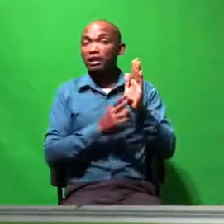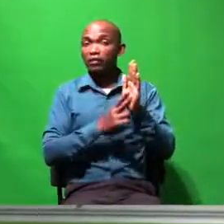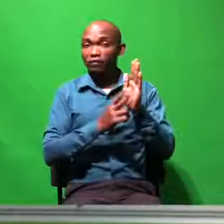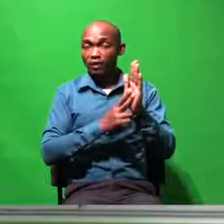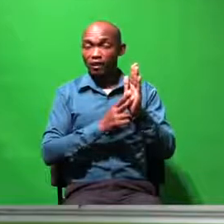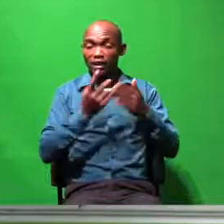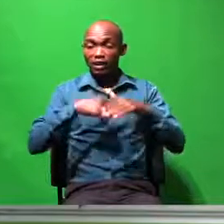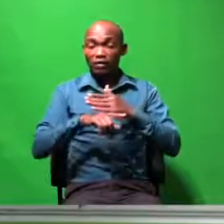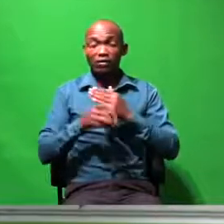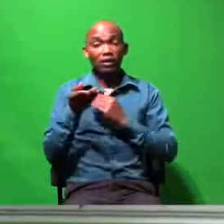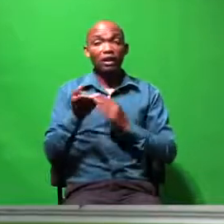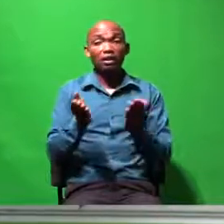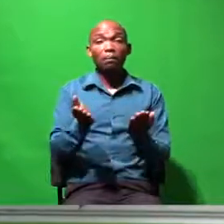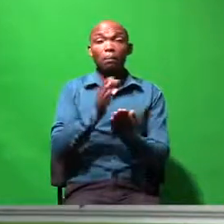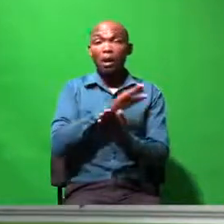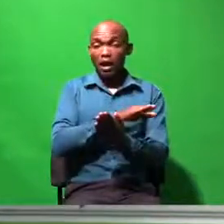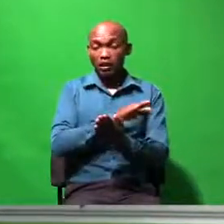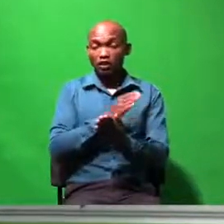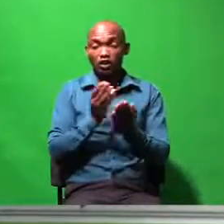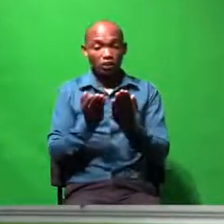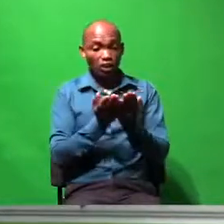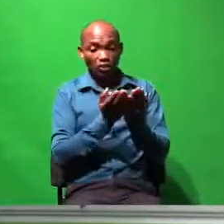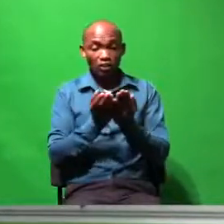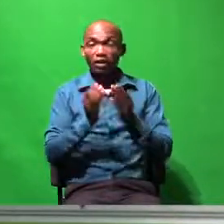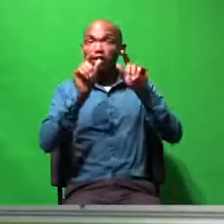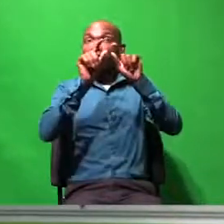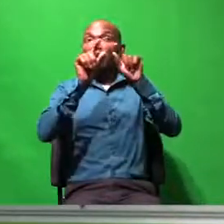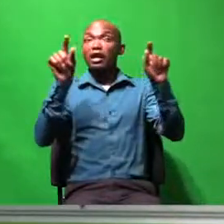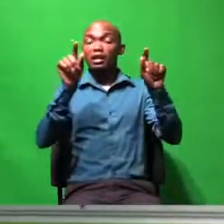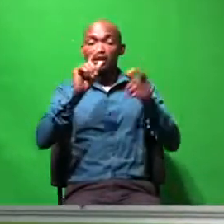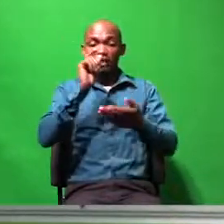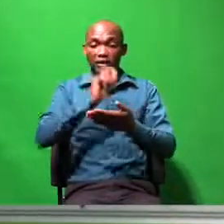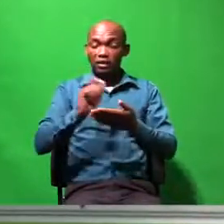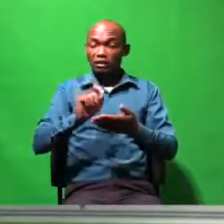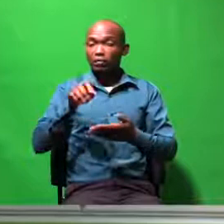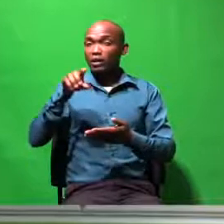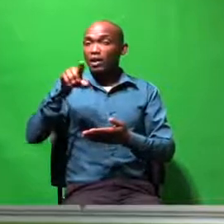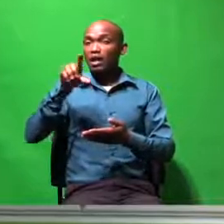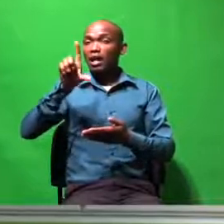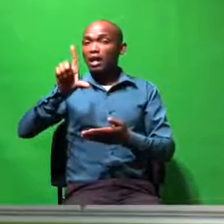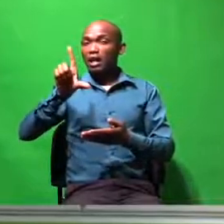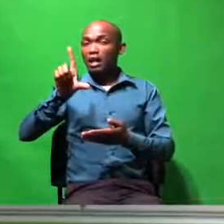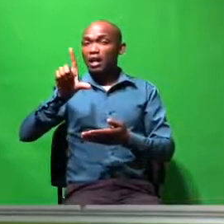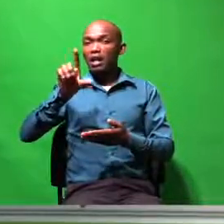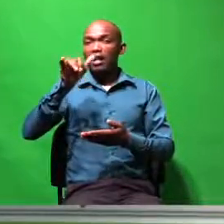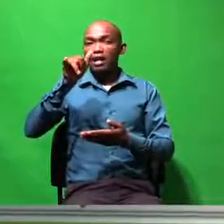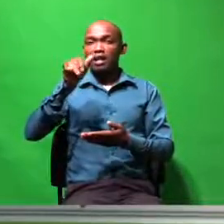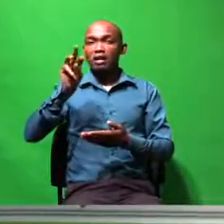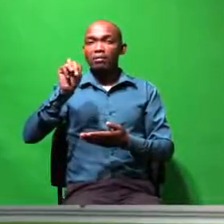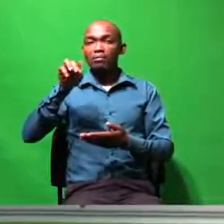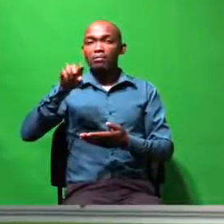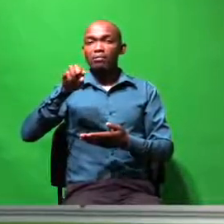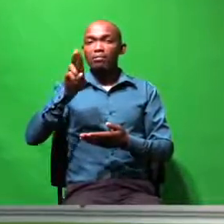and in that page, you will start to read on the heading written by lymphatic system. We want to gain more